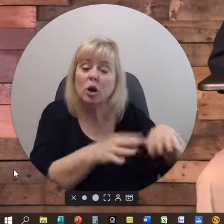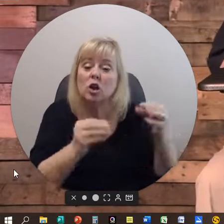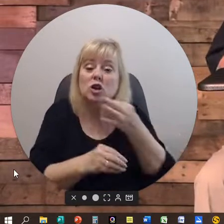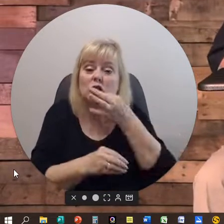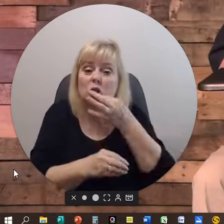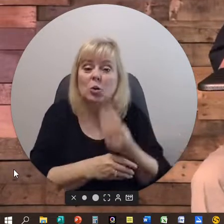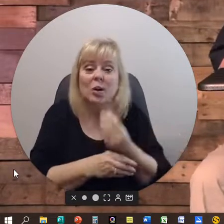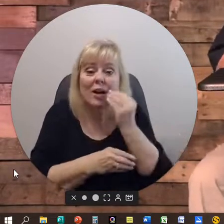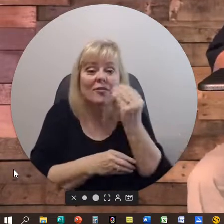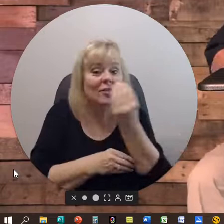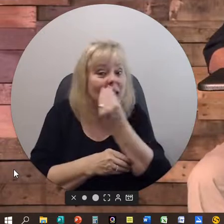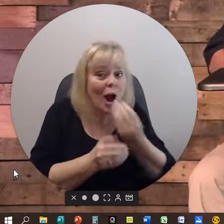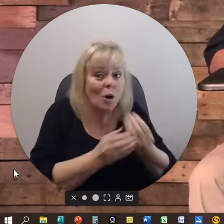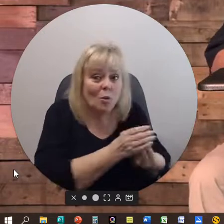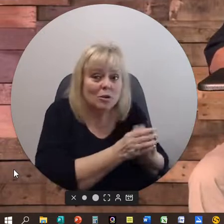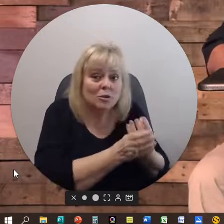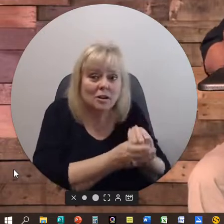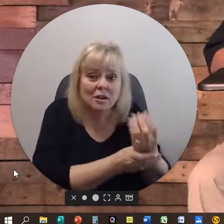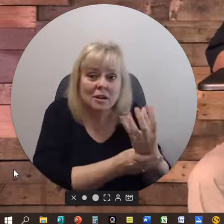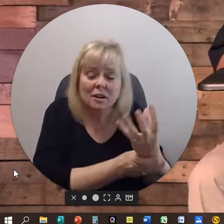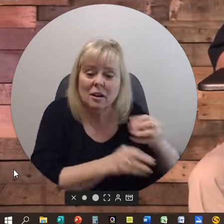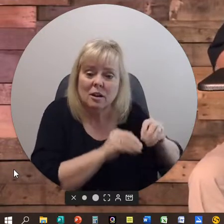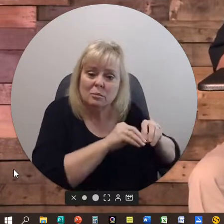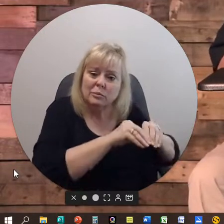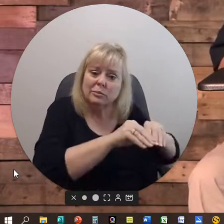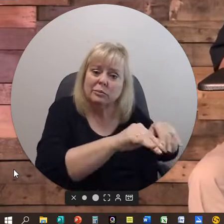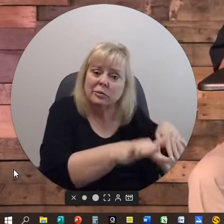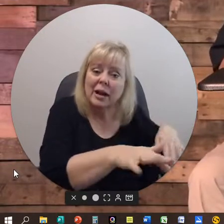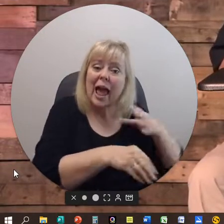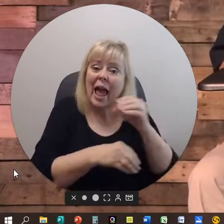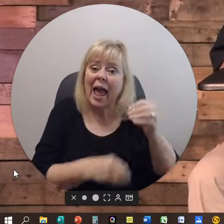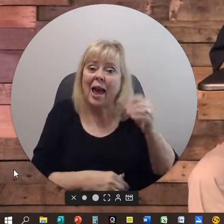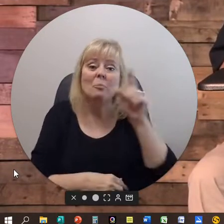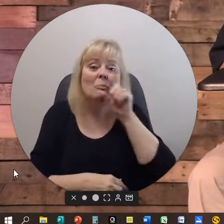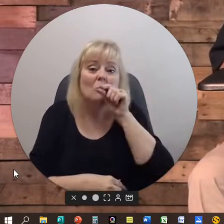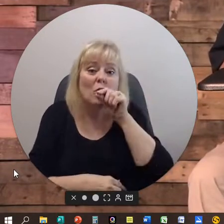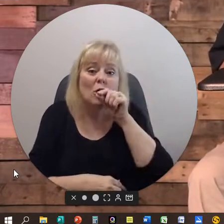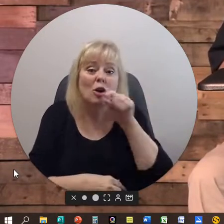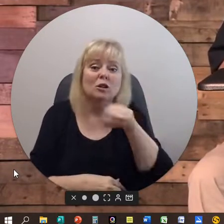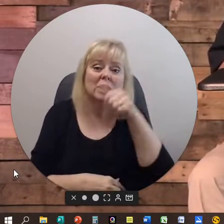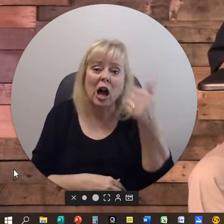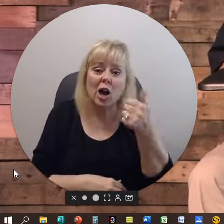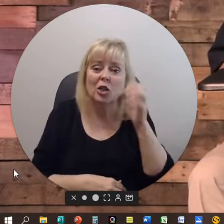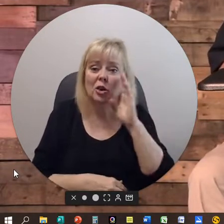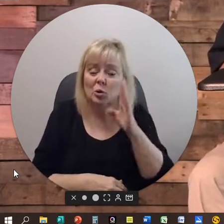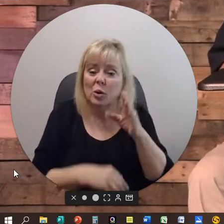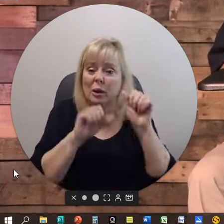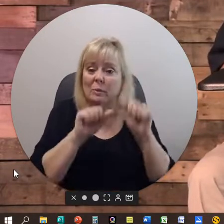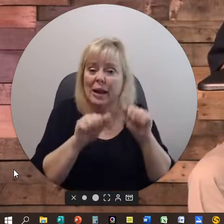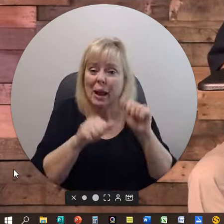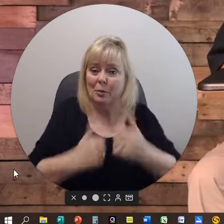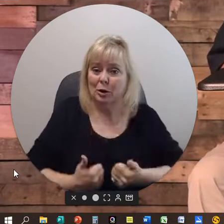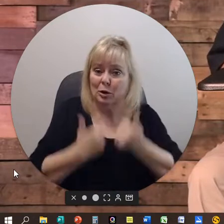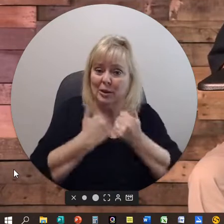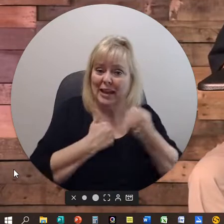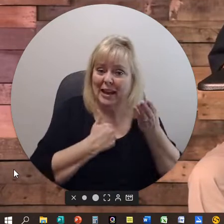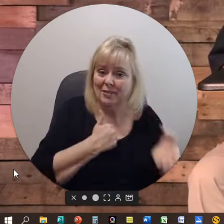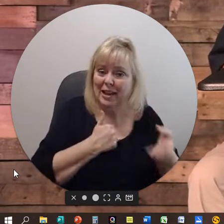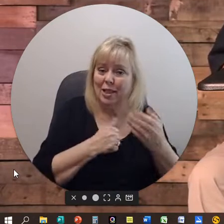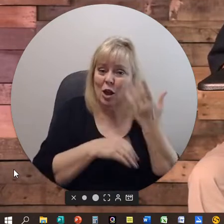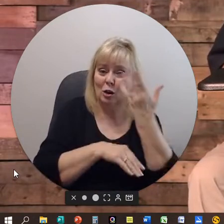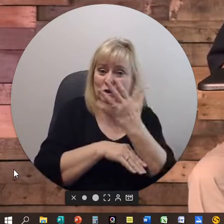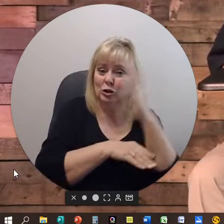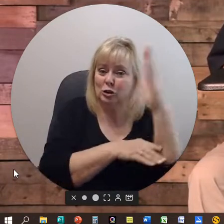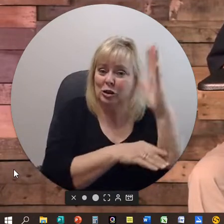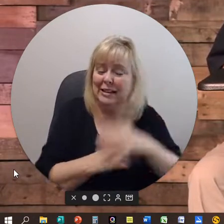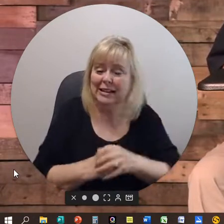shrubs into which fowl and game will make their homes. What you see is foolish and broken has been